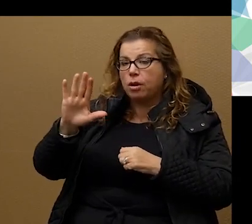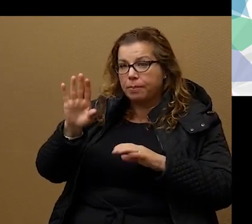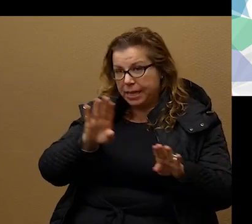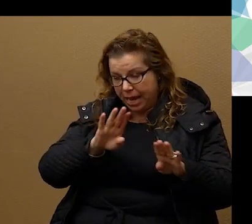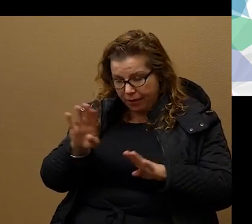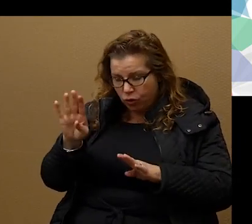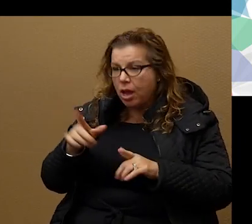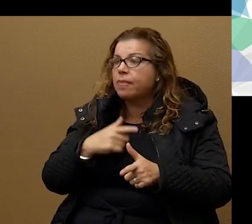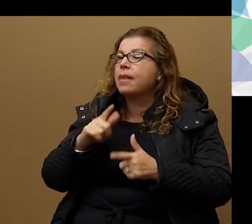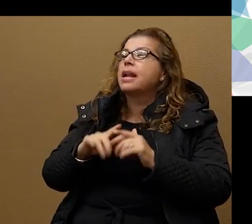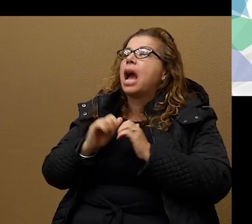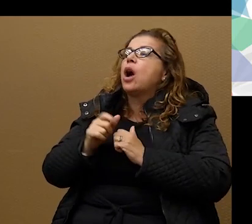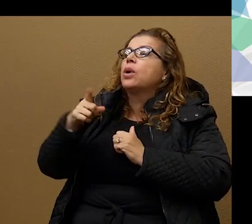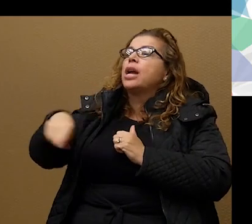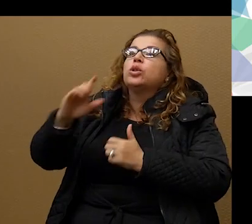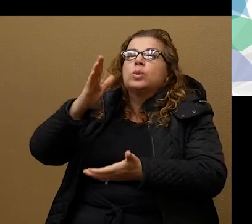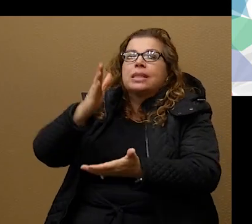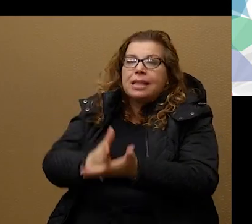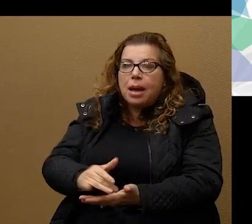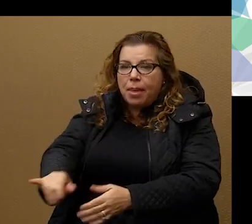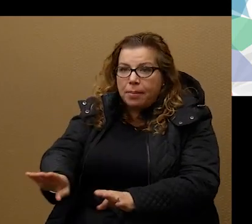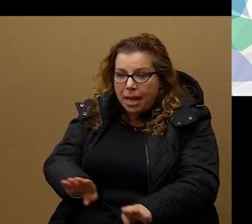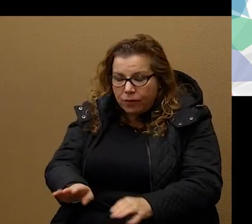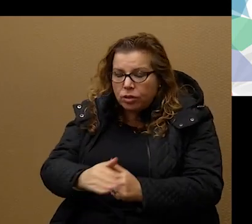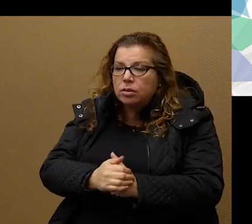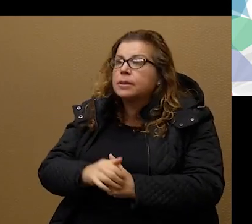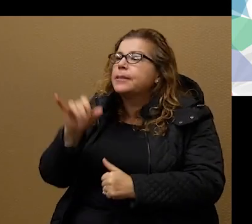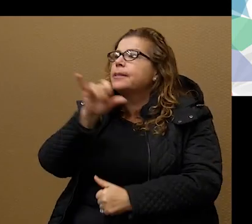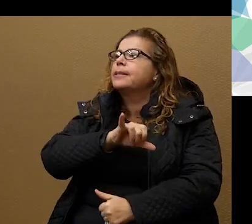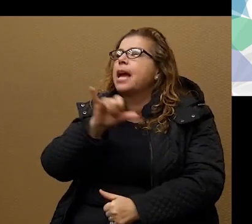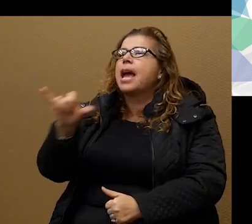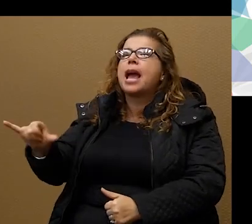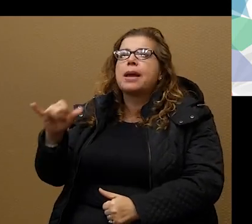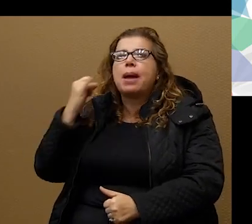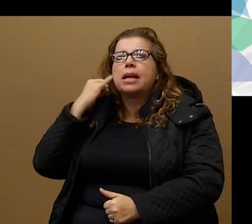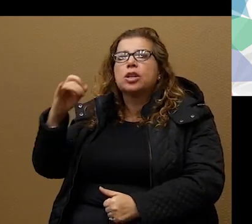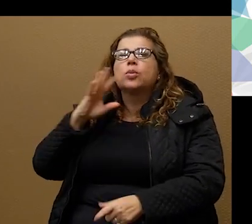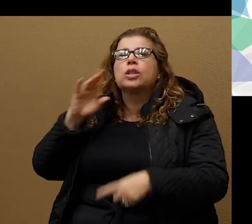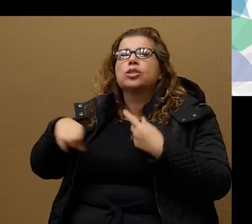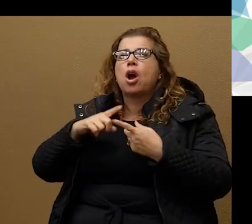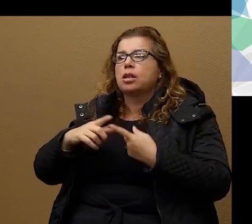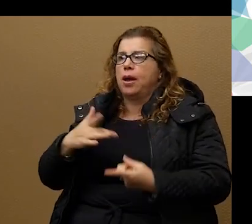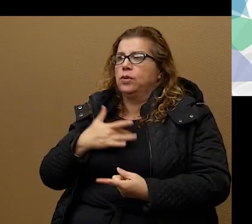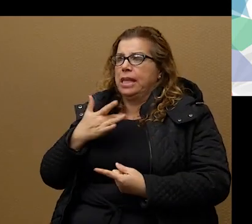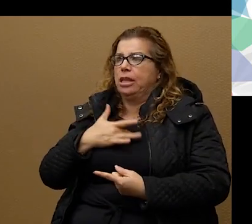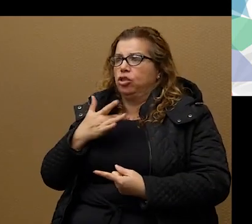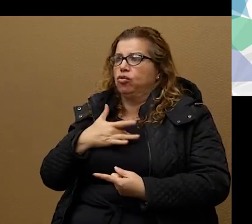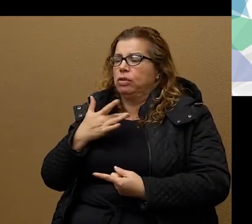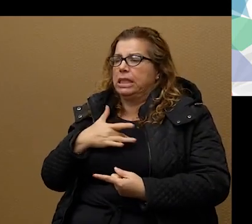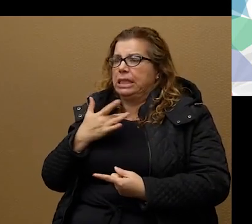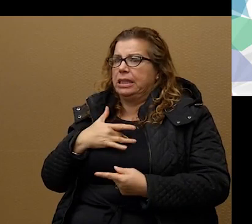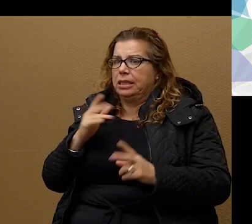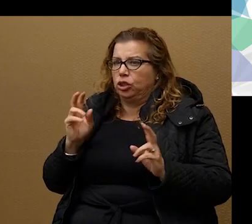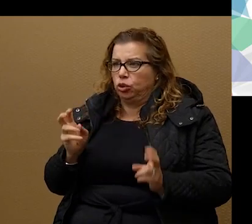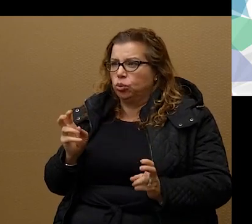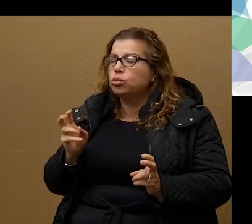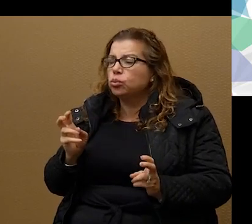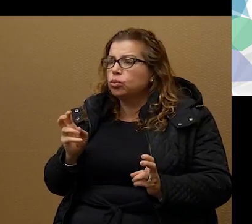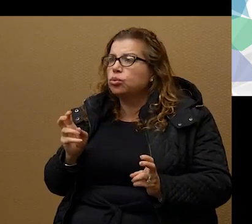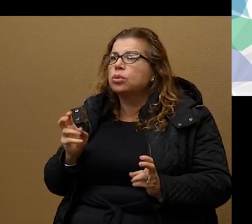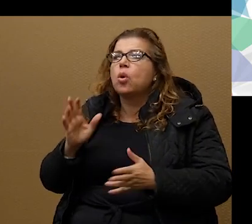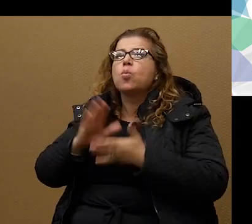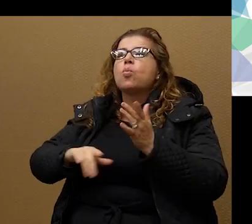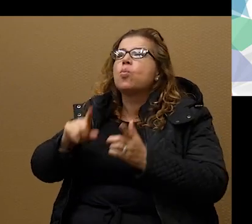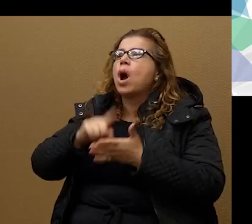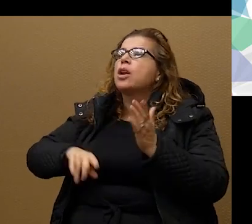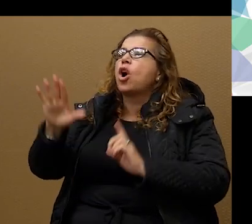stop that behavior. So kind of like when we talked about the sensory piece, we talked about what are those